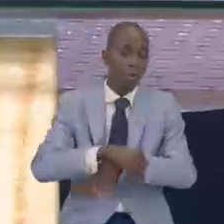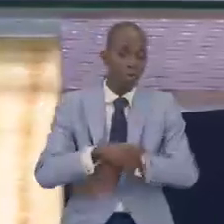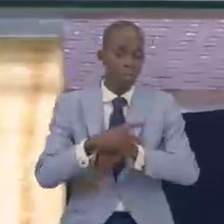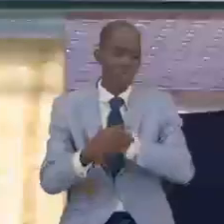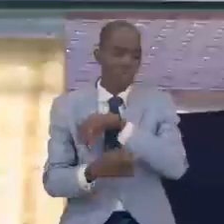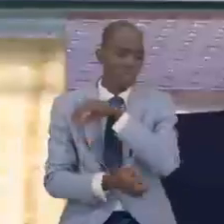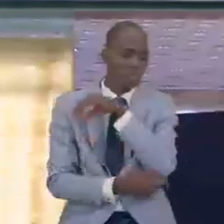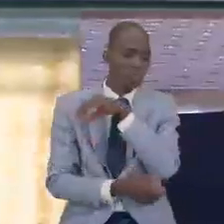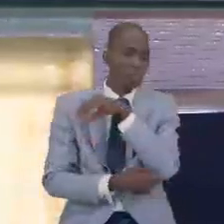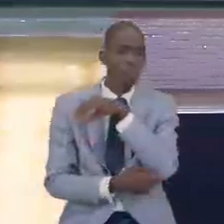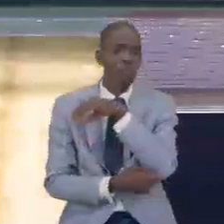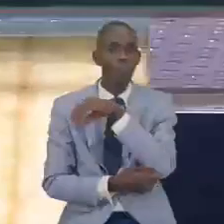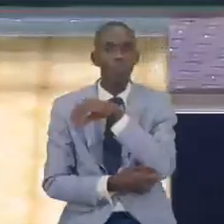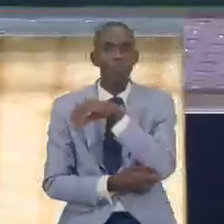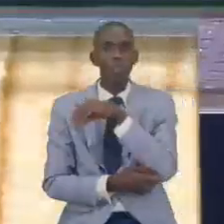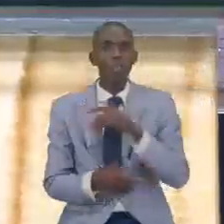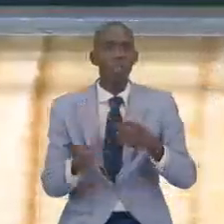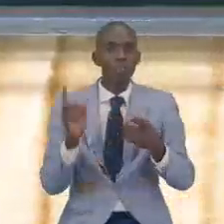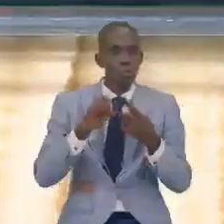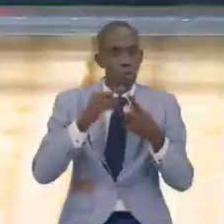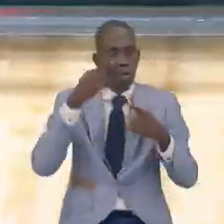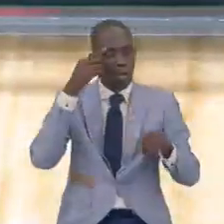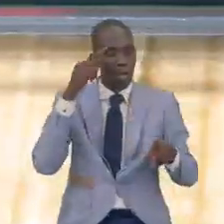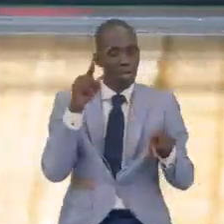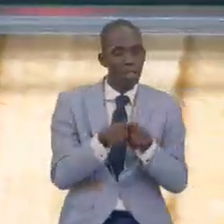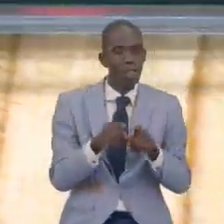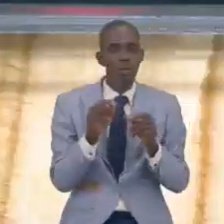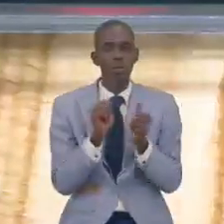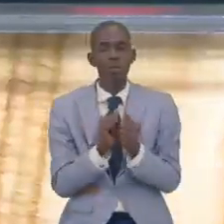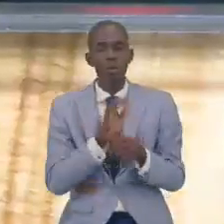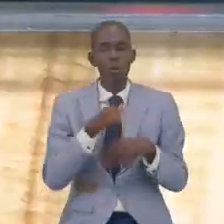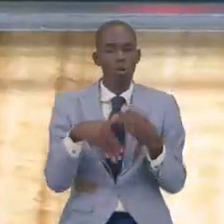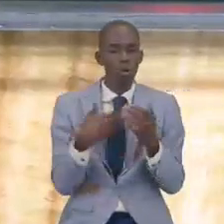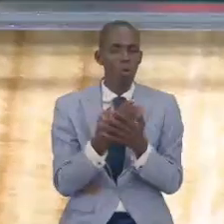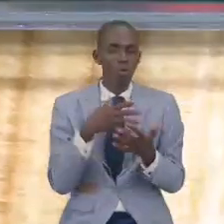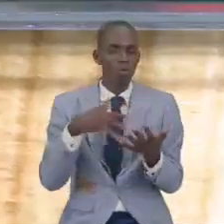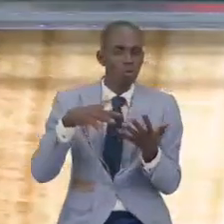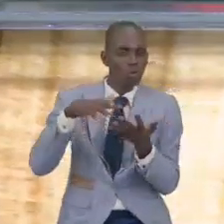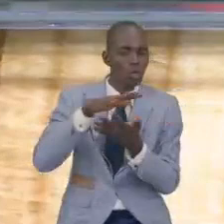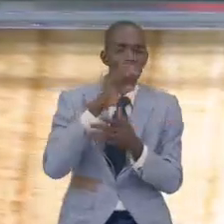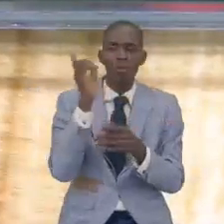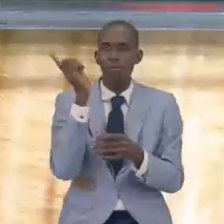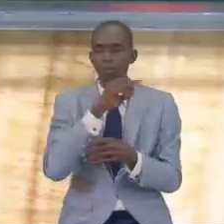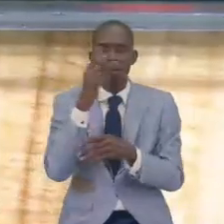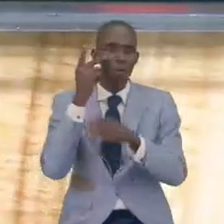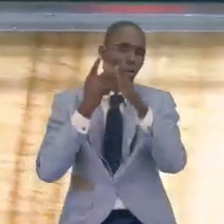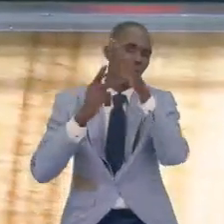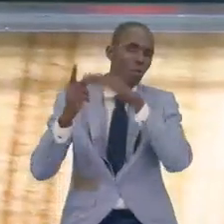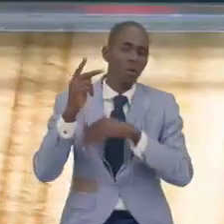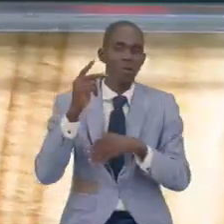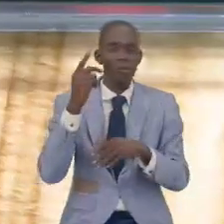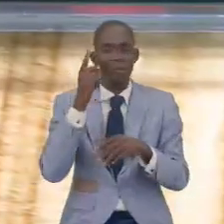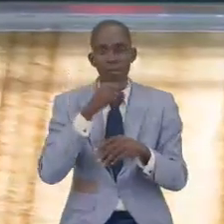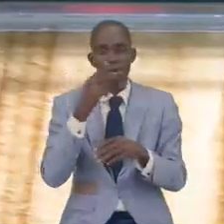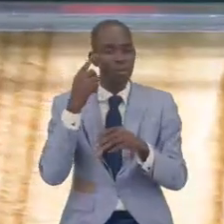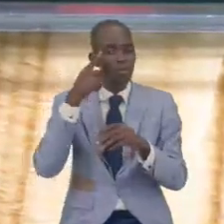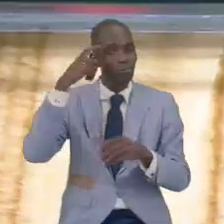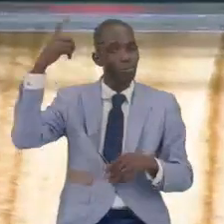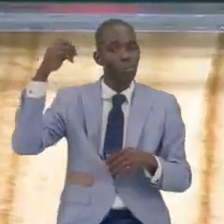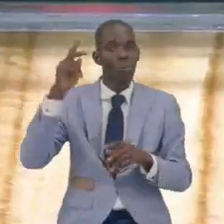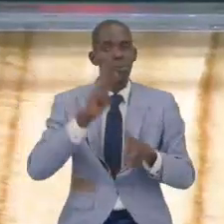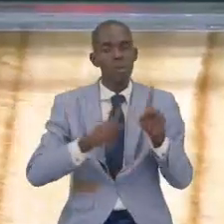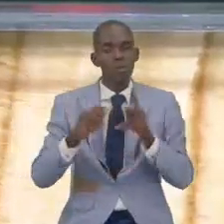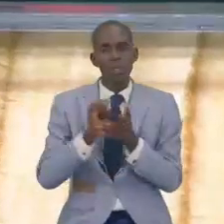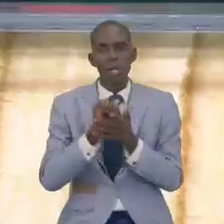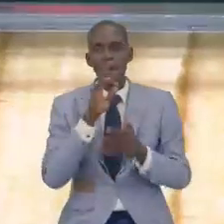temptation to agree with those false prophets and the people, ignorant people that are sending for